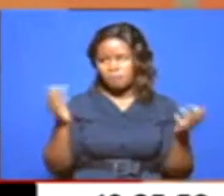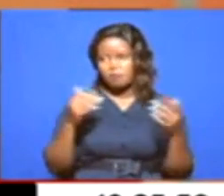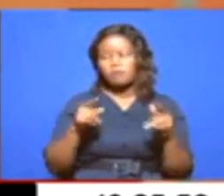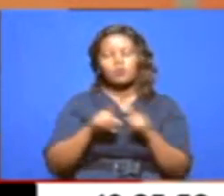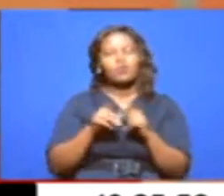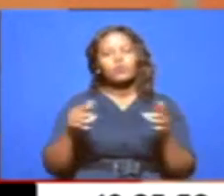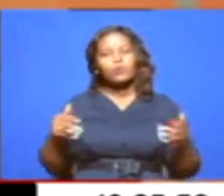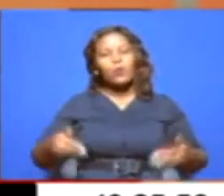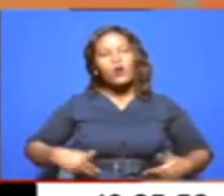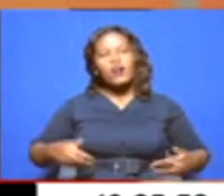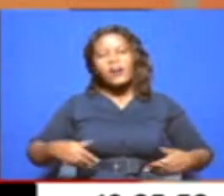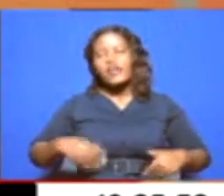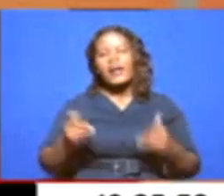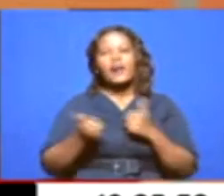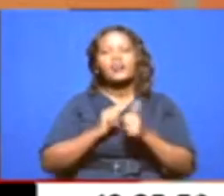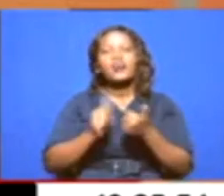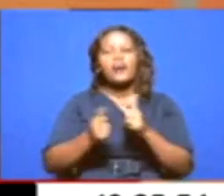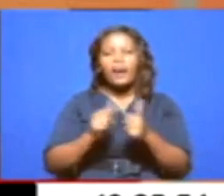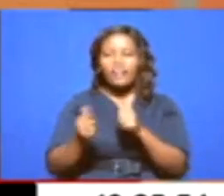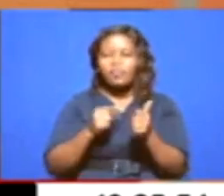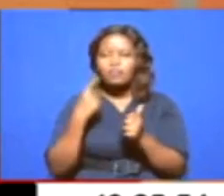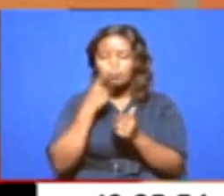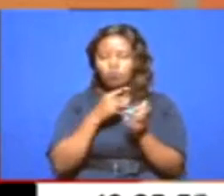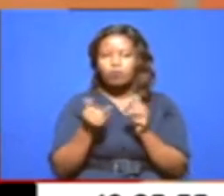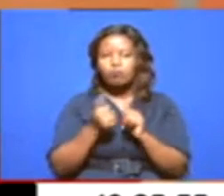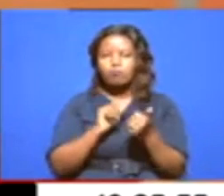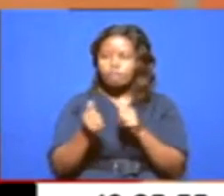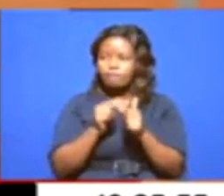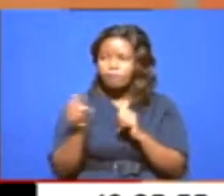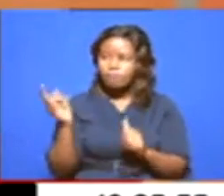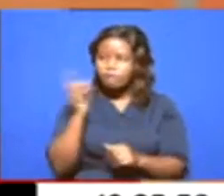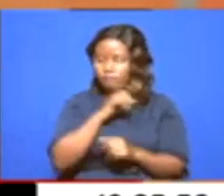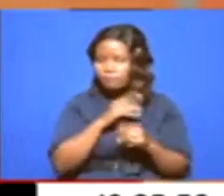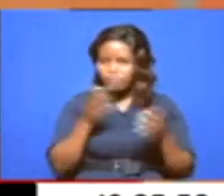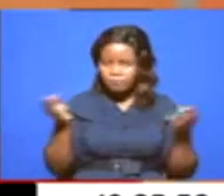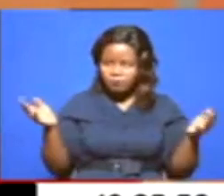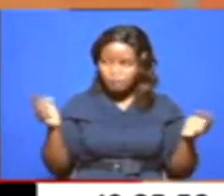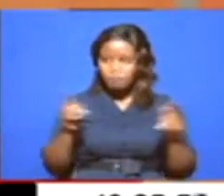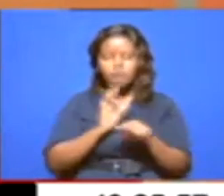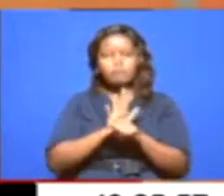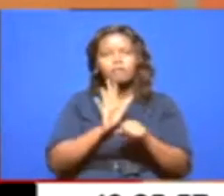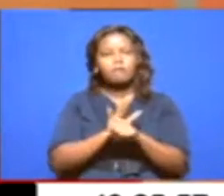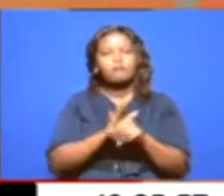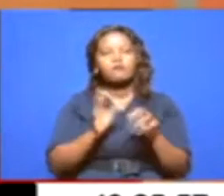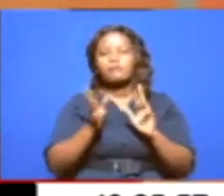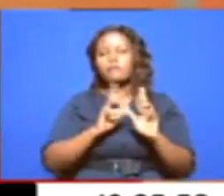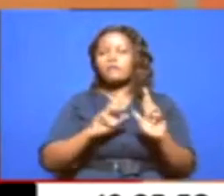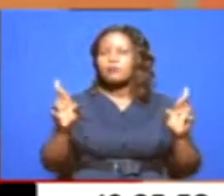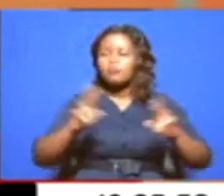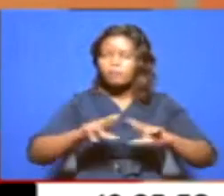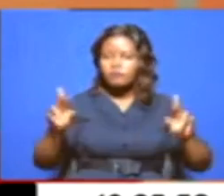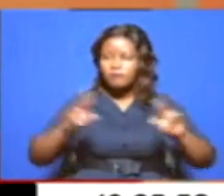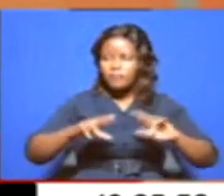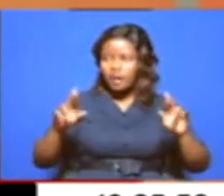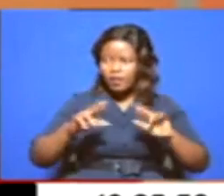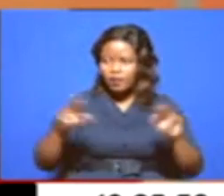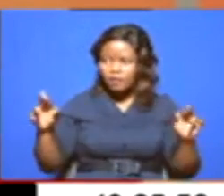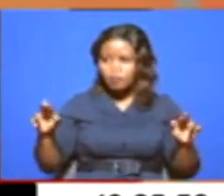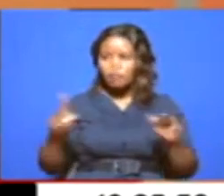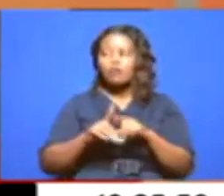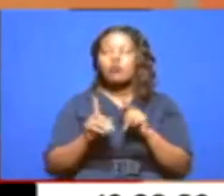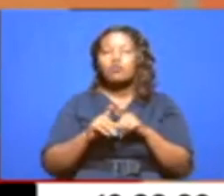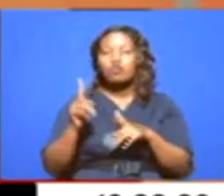that competed recently during the World Under 20. Most of them are ready to compete. You saw what happened during the national